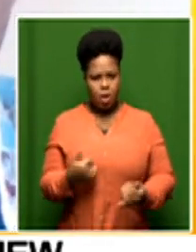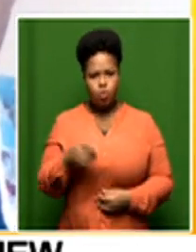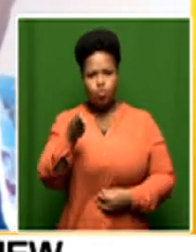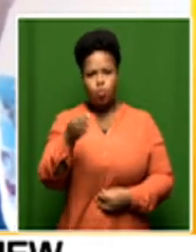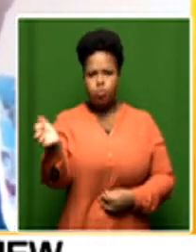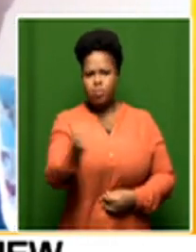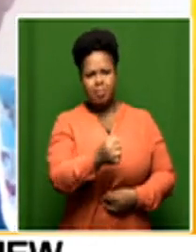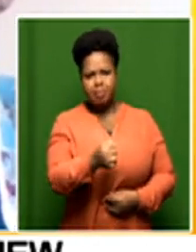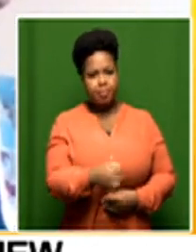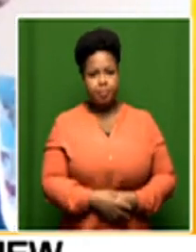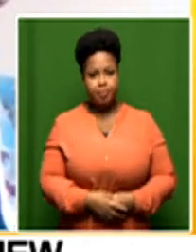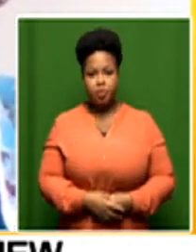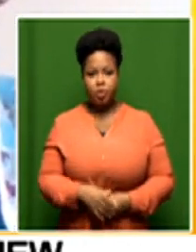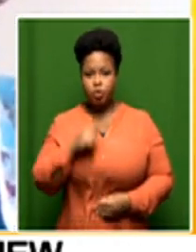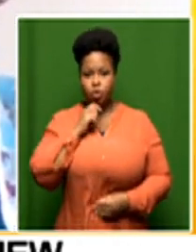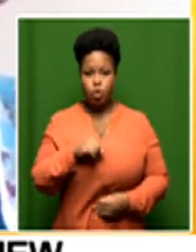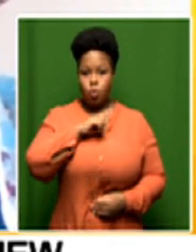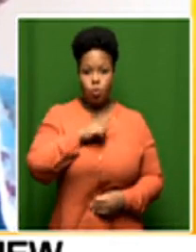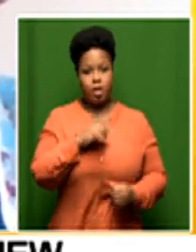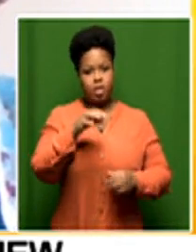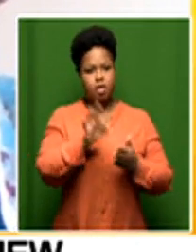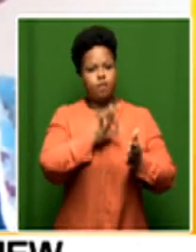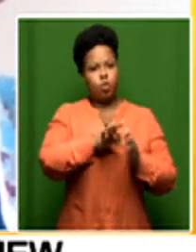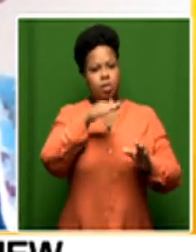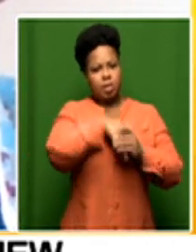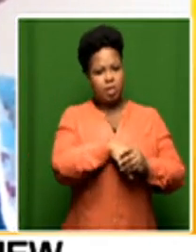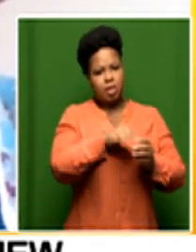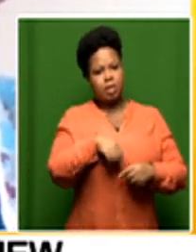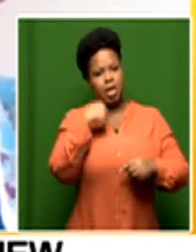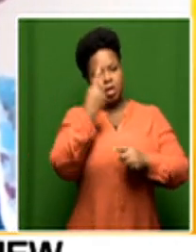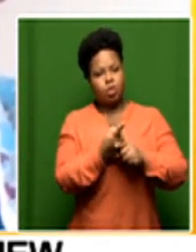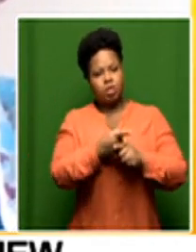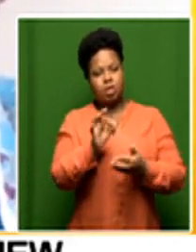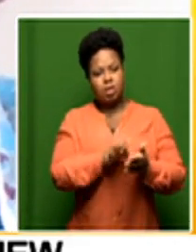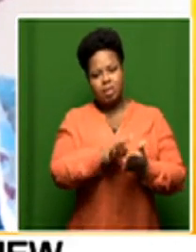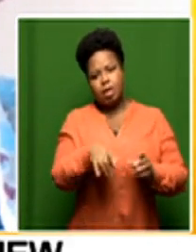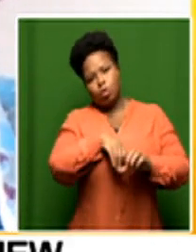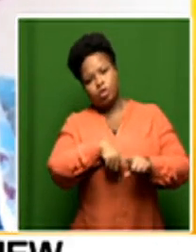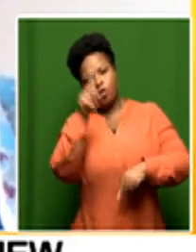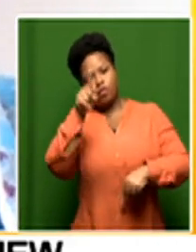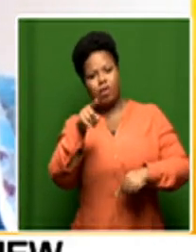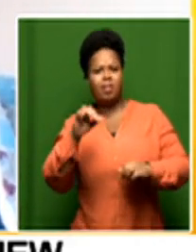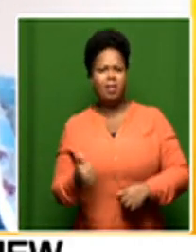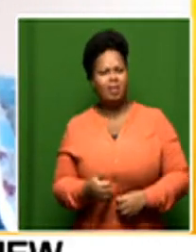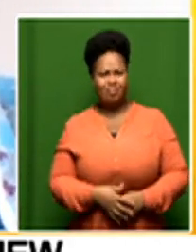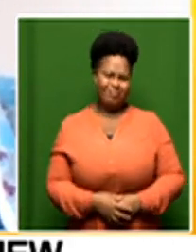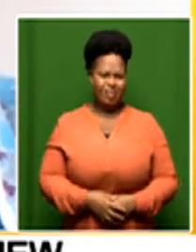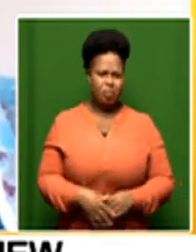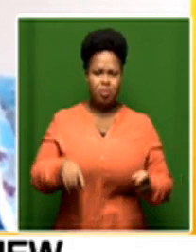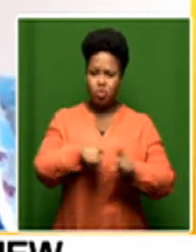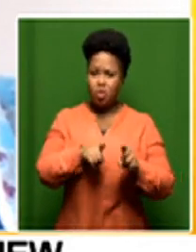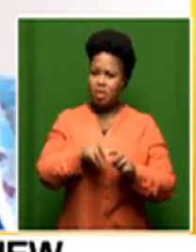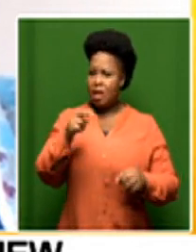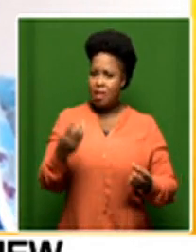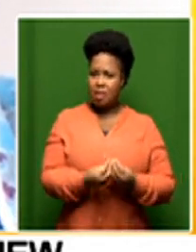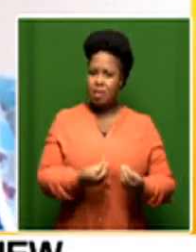office was very tumultuous. One minute you were voted in, then the following day your election was nullified. These are the